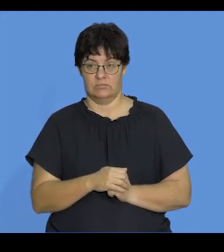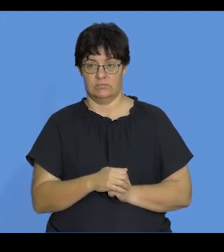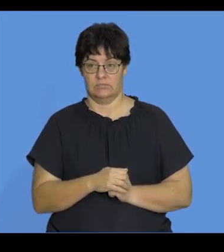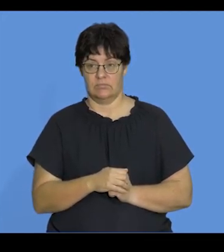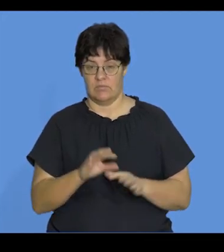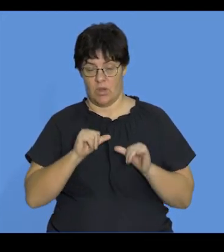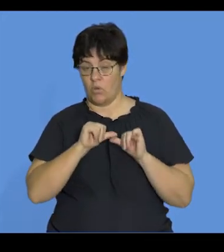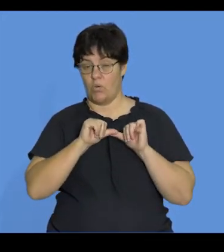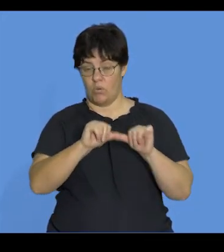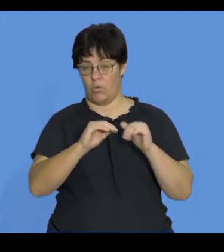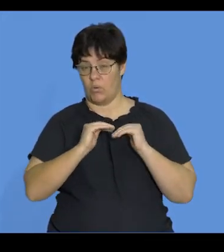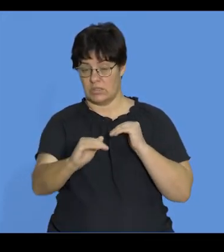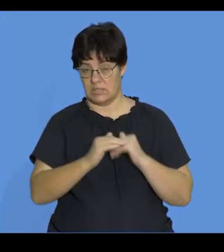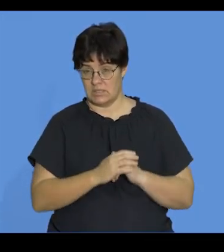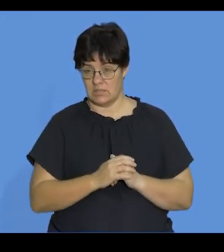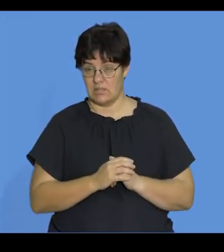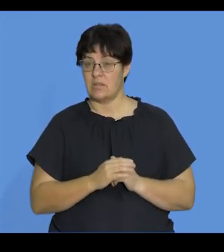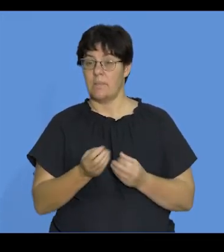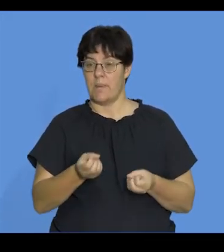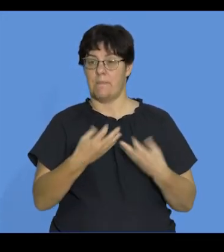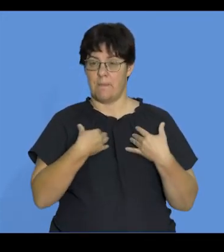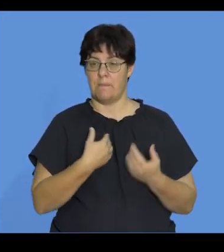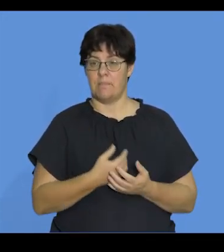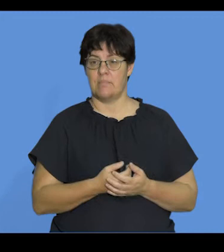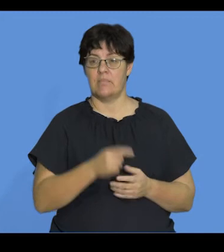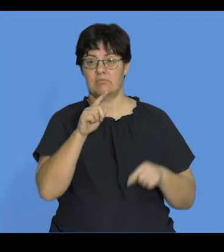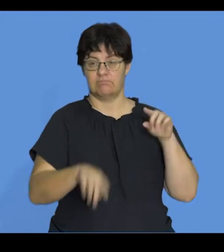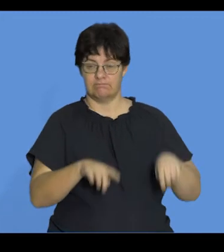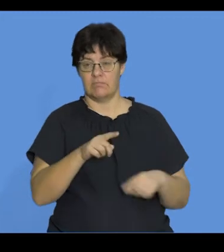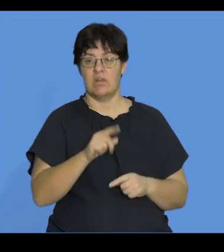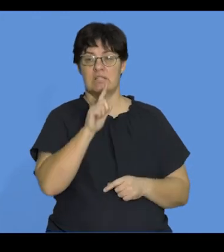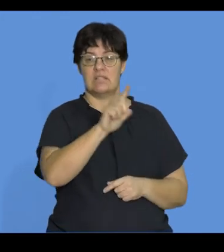22.4, which is a constant, right? Okay, this gives us a value of